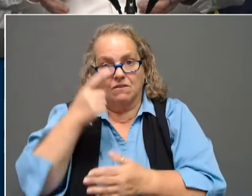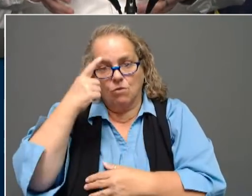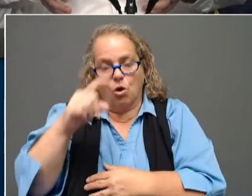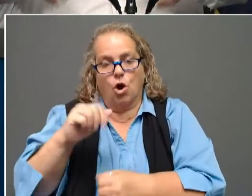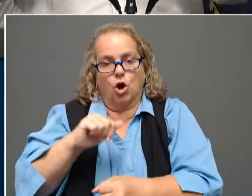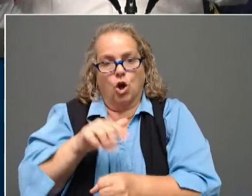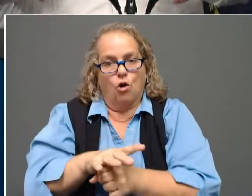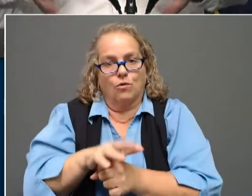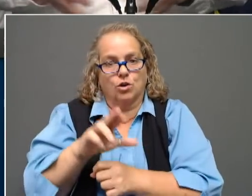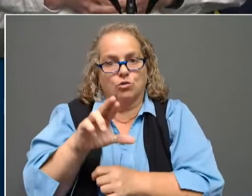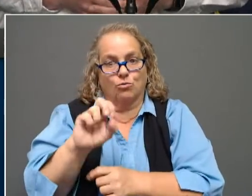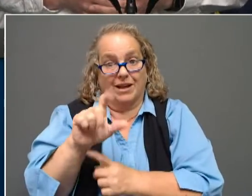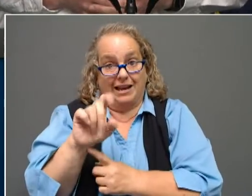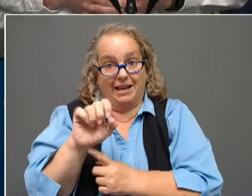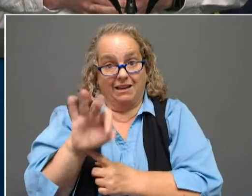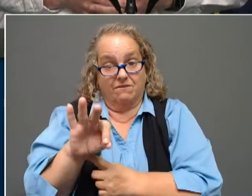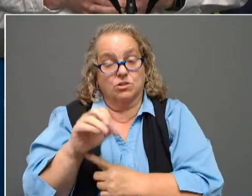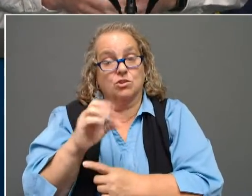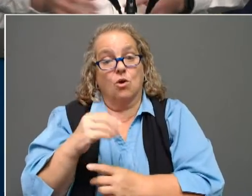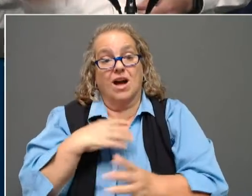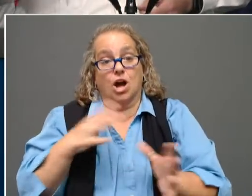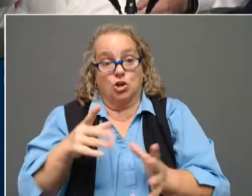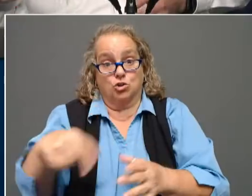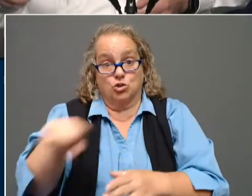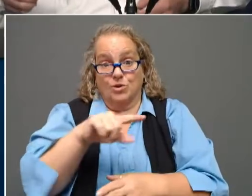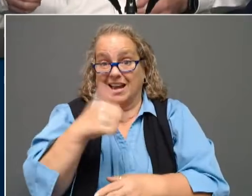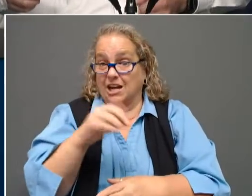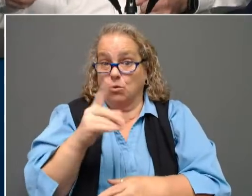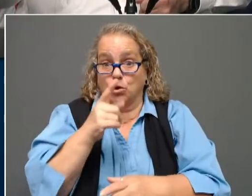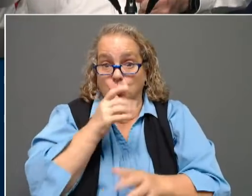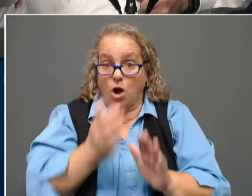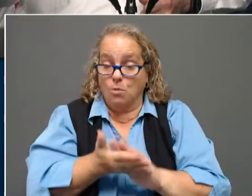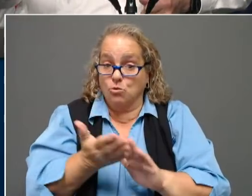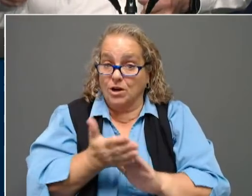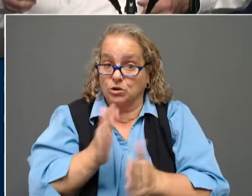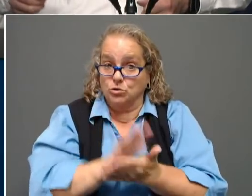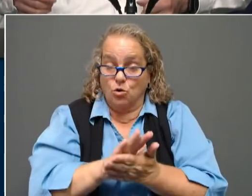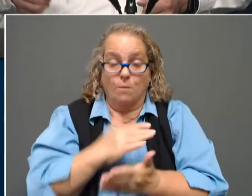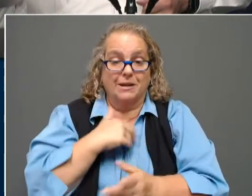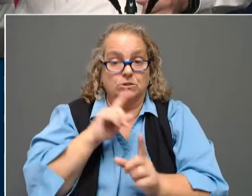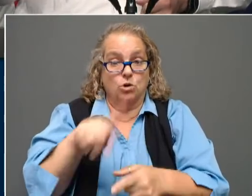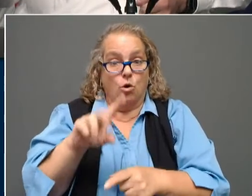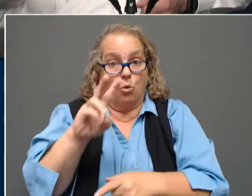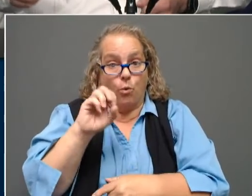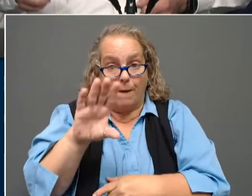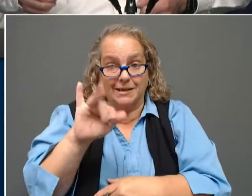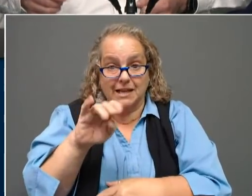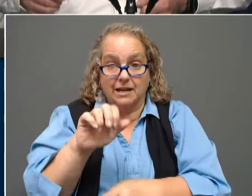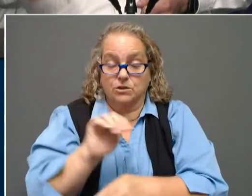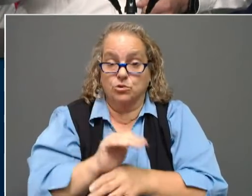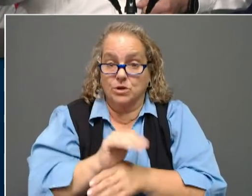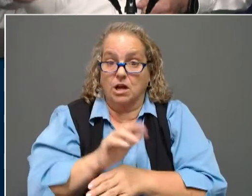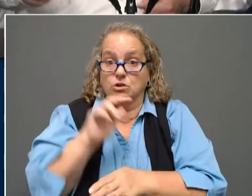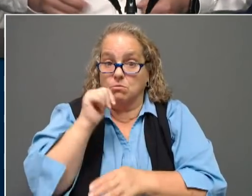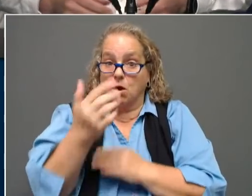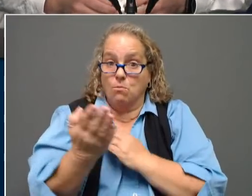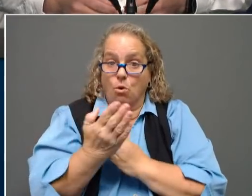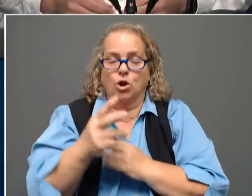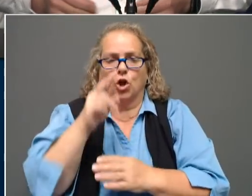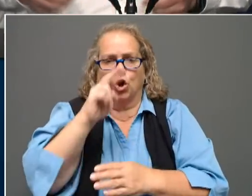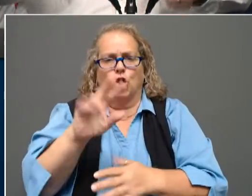you, everyone who operates a school out there, please go to the website tonight, tomorrow morning, explore your options,